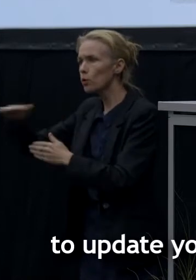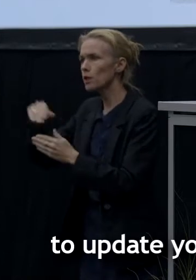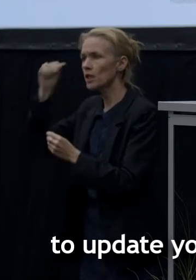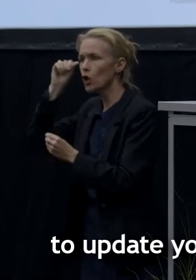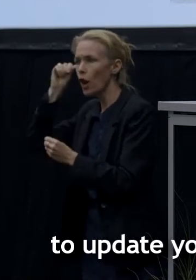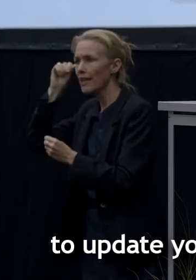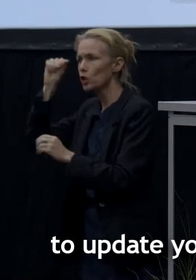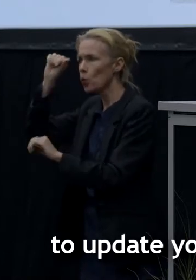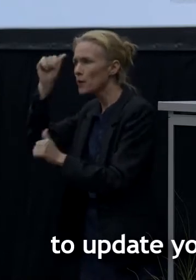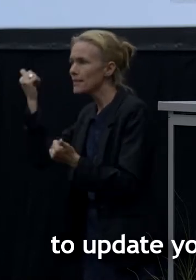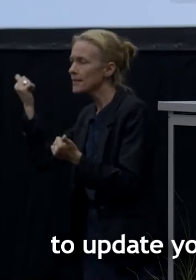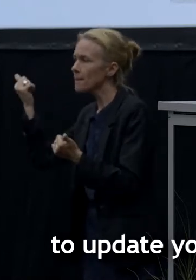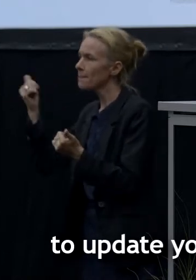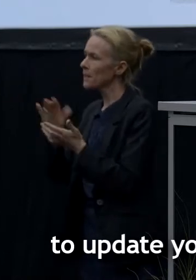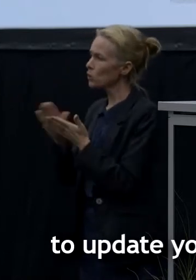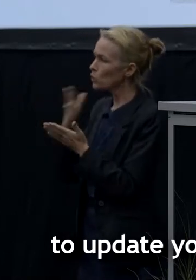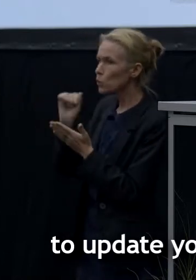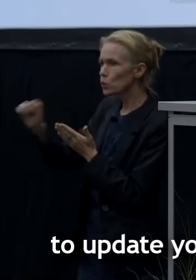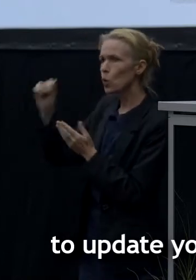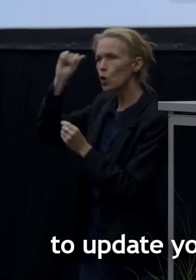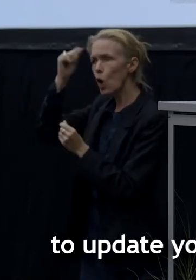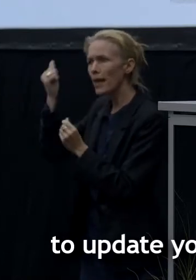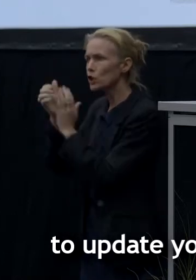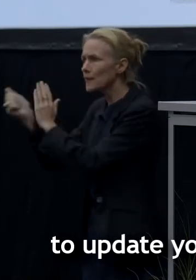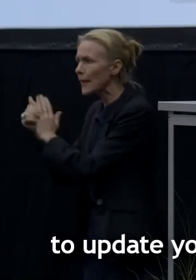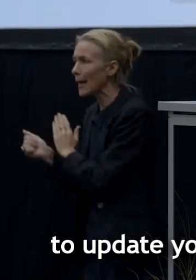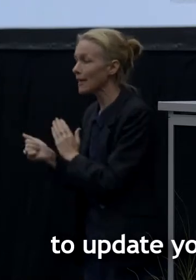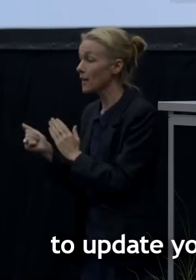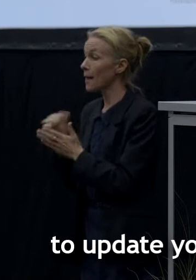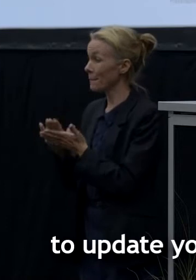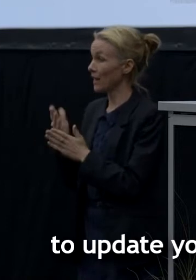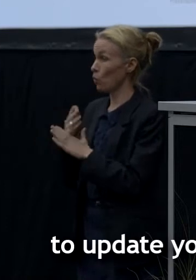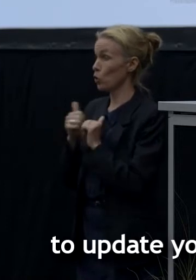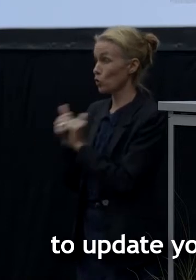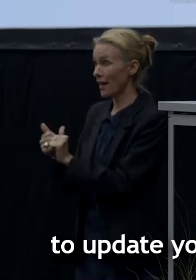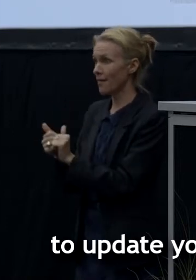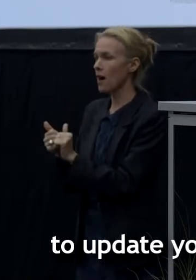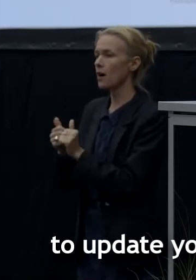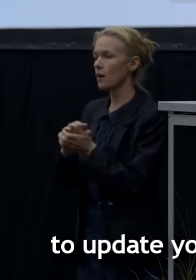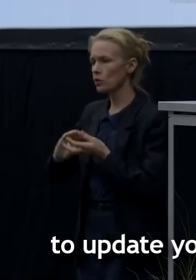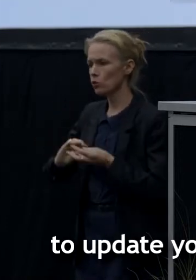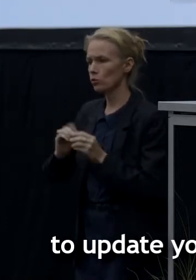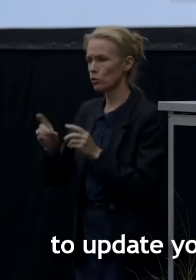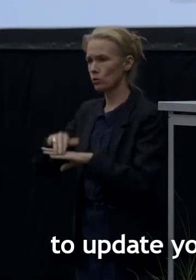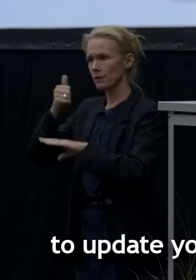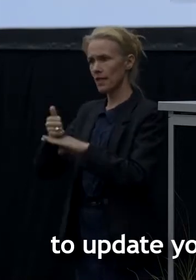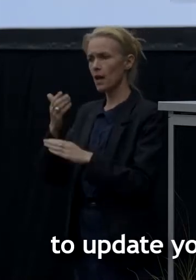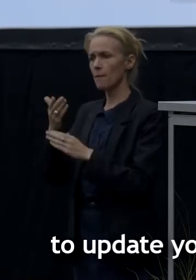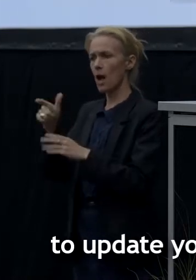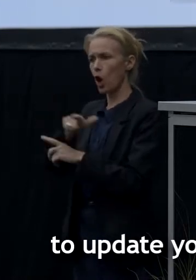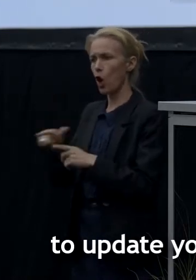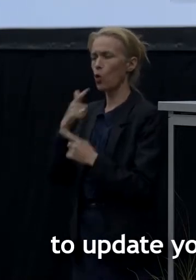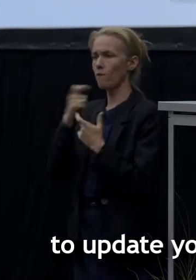to unleash community capacity by working together to create and achieve local solutions. We're taking a